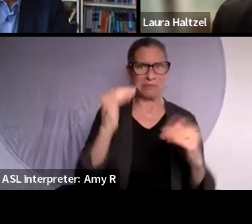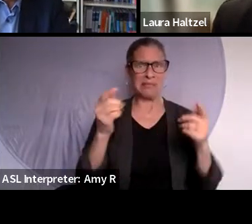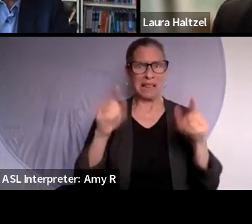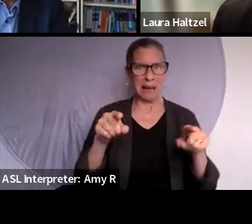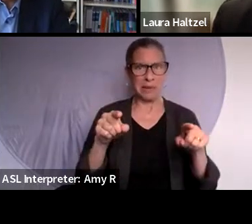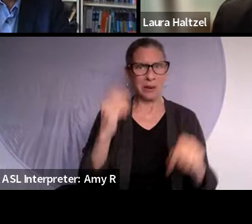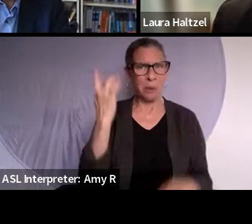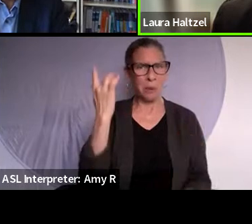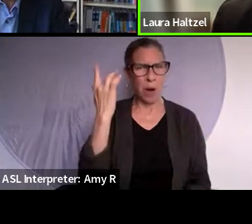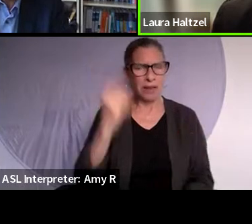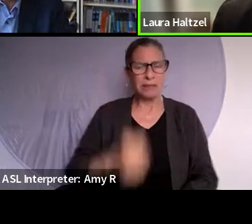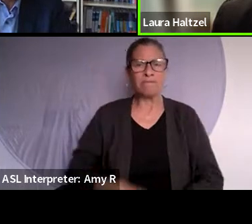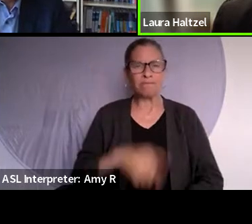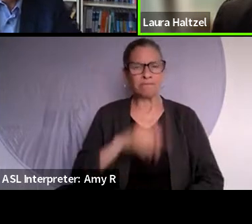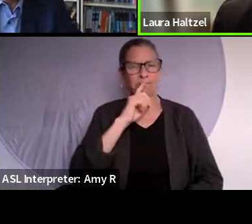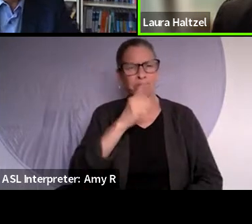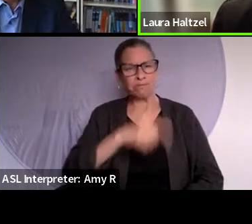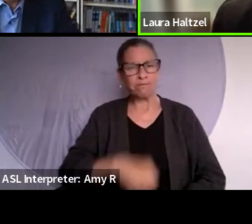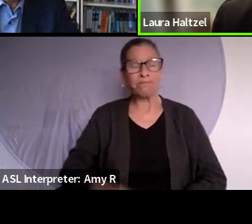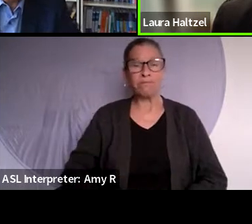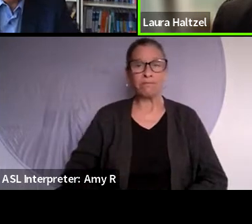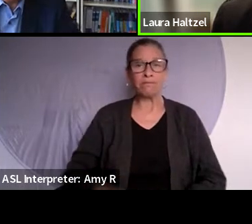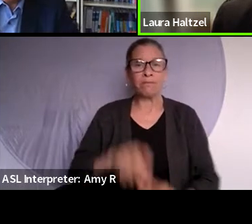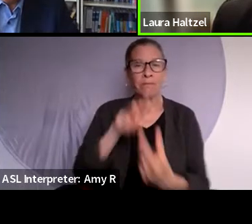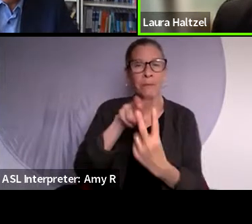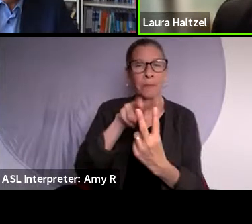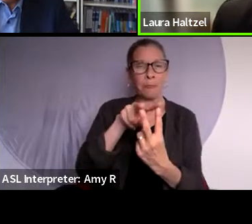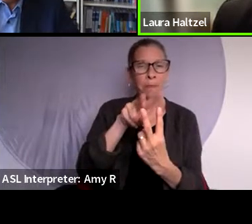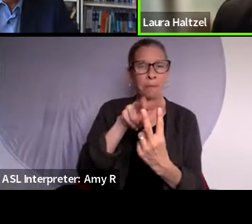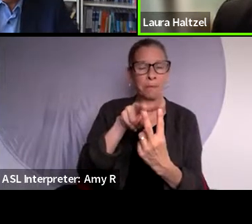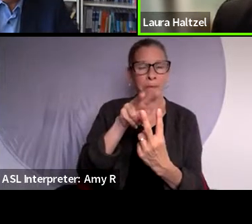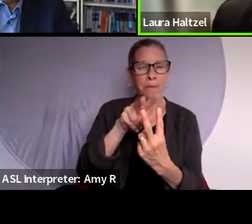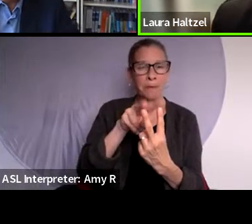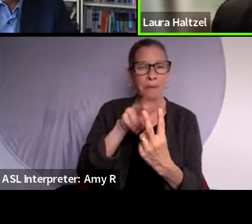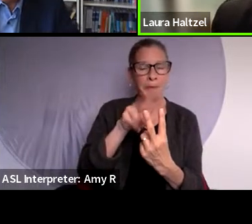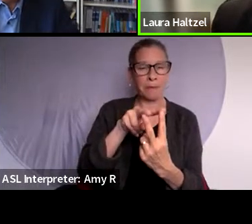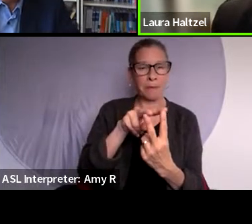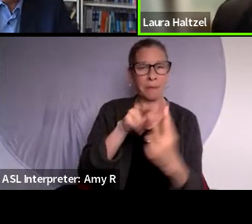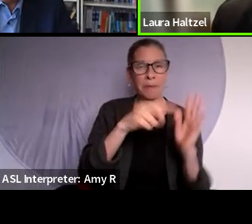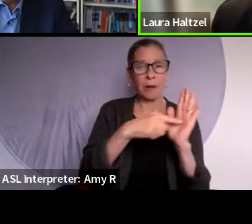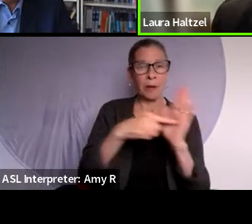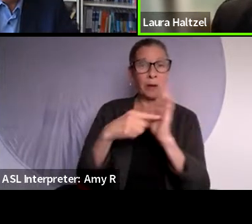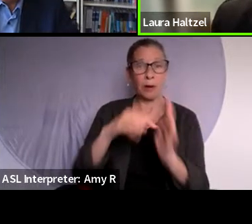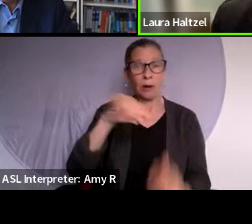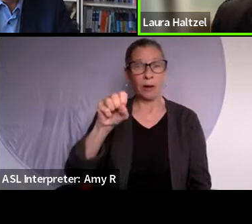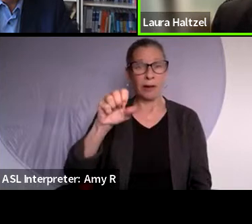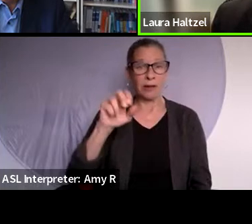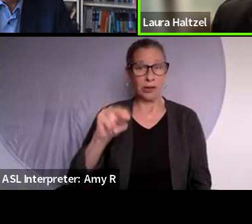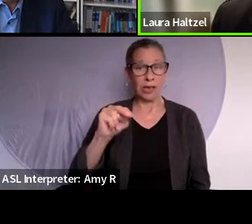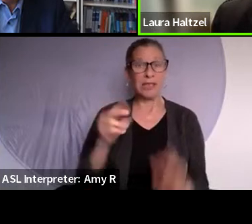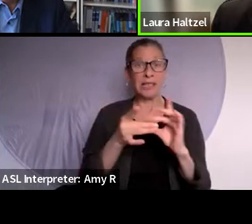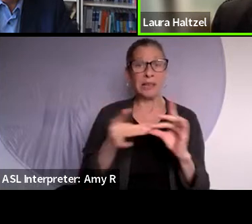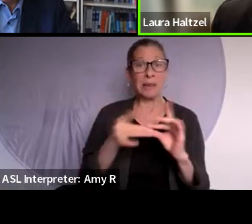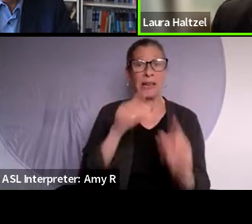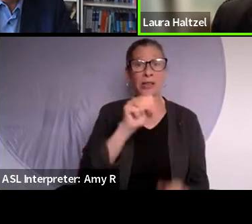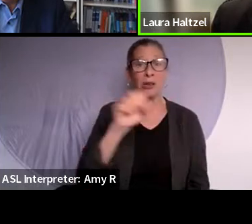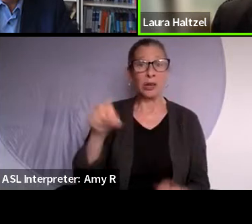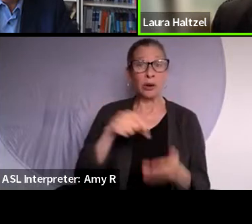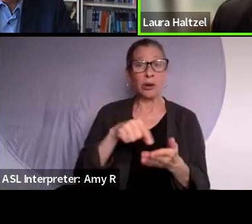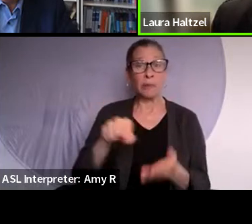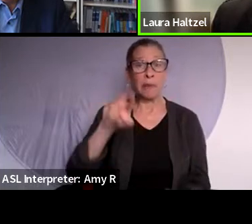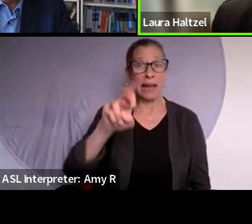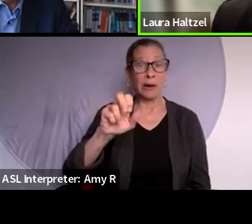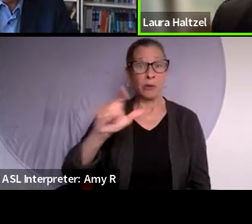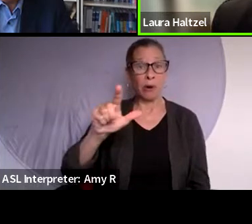arose? Sure. Well, a couple of things I want to point out. Jason already mentioned that the Social Security payroll tax